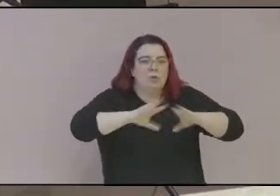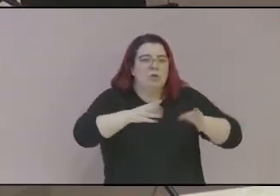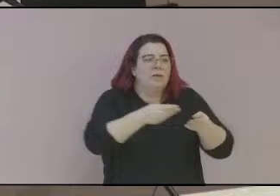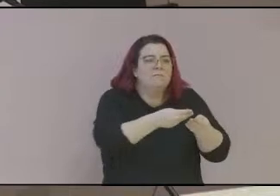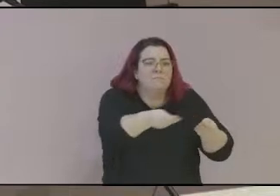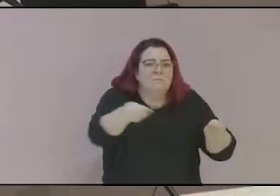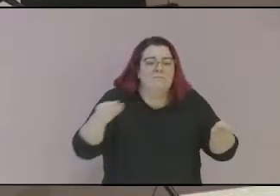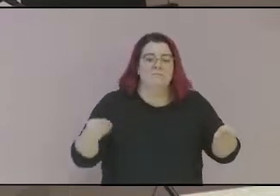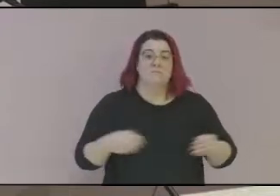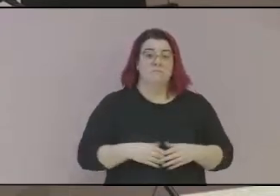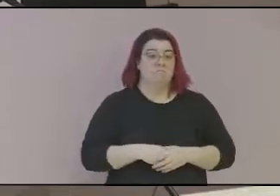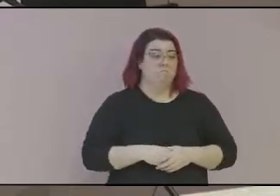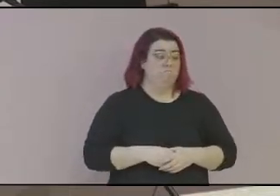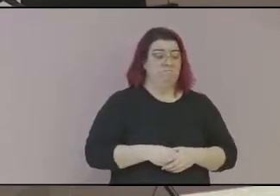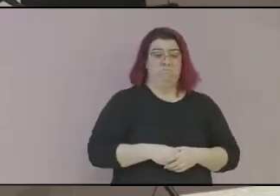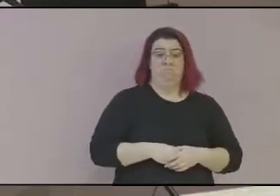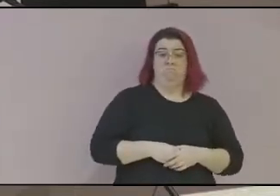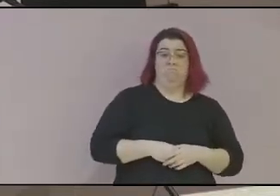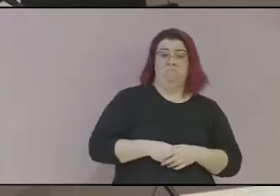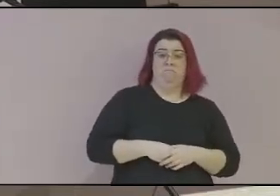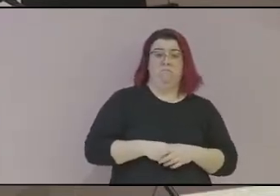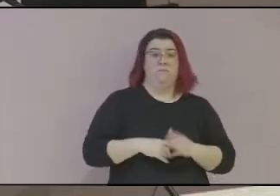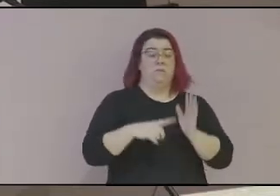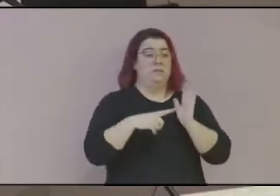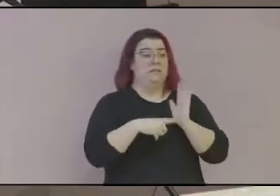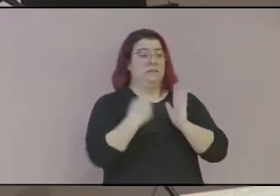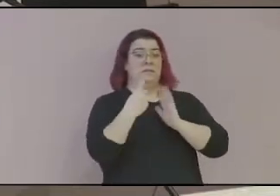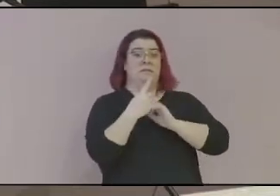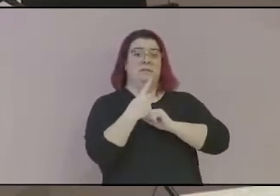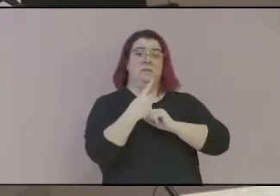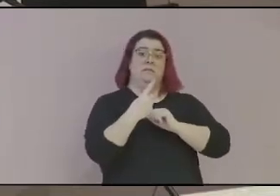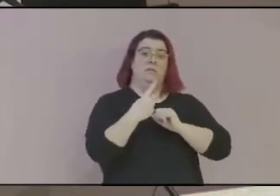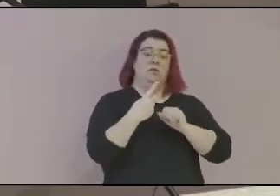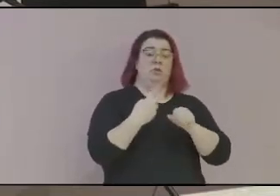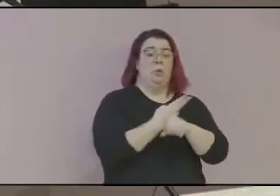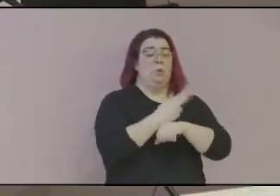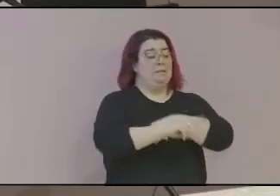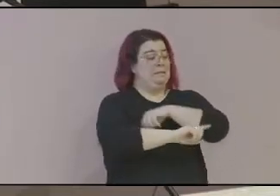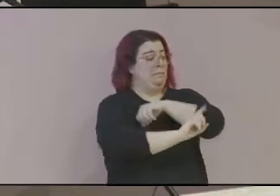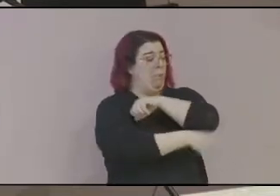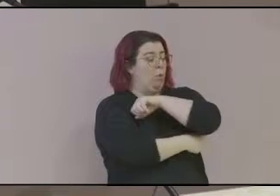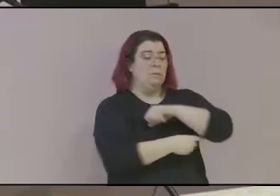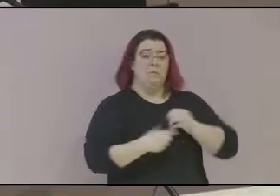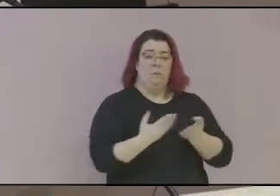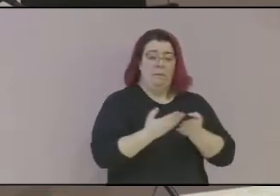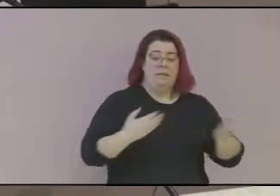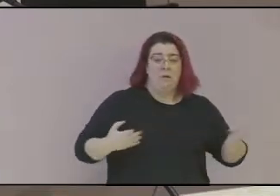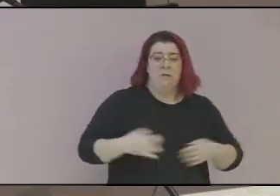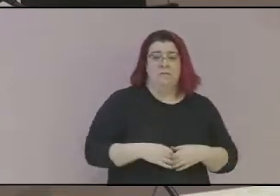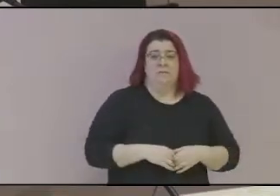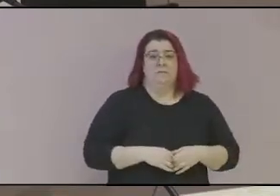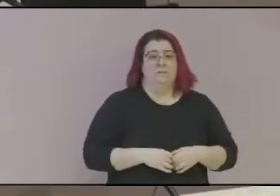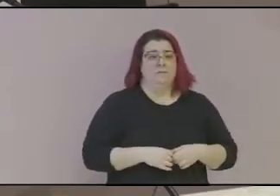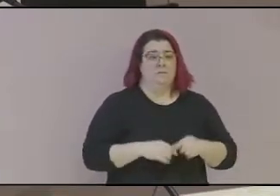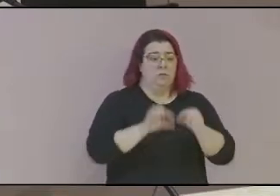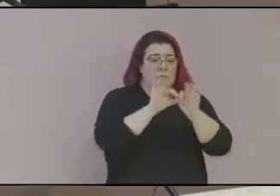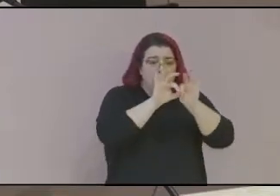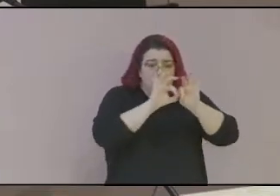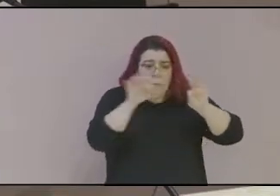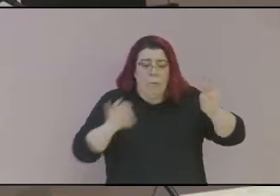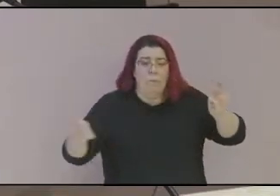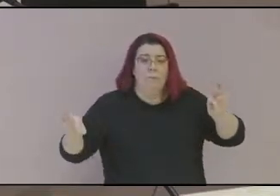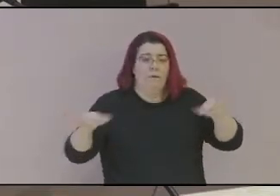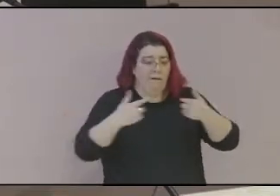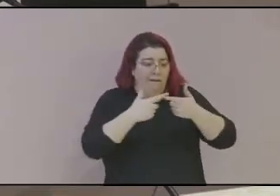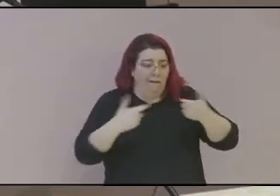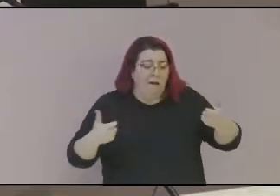of disposable materials that were part of ventilators, oxygen meters, cannulas, other tubing, which could not be stockpiled